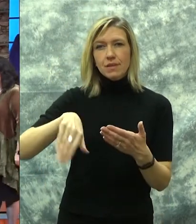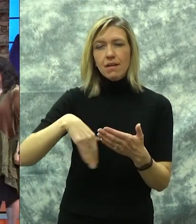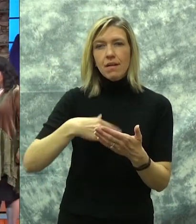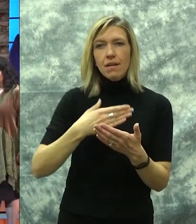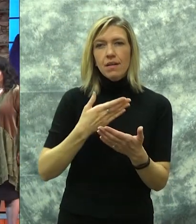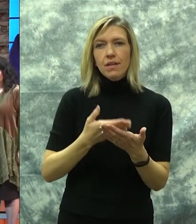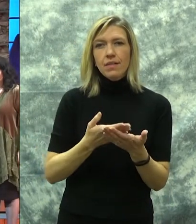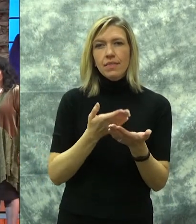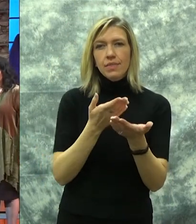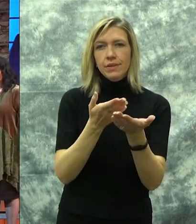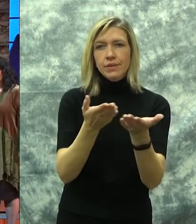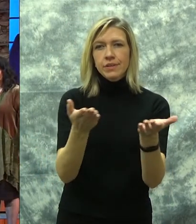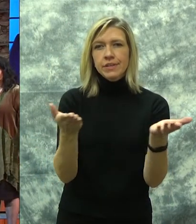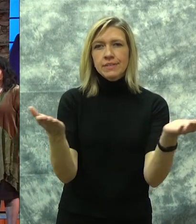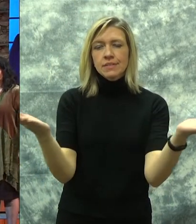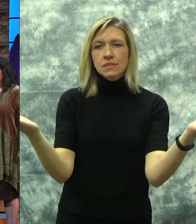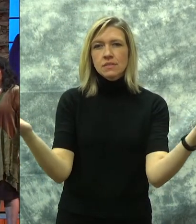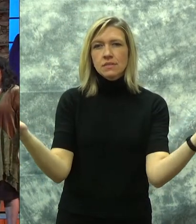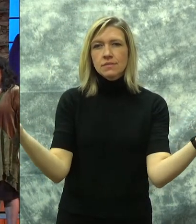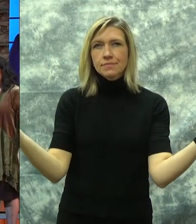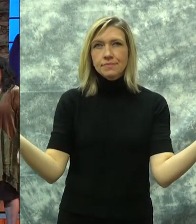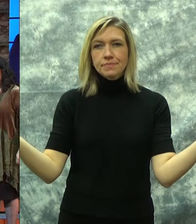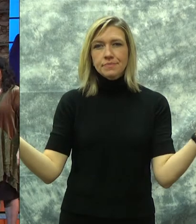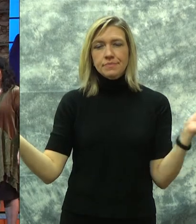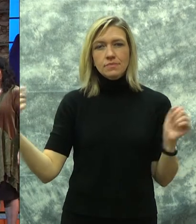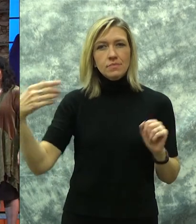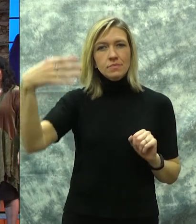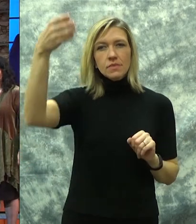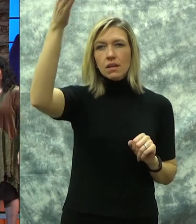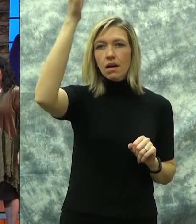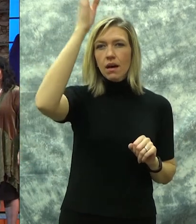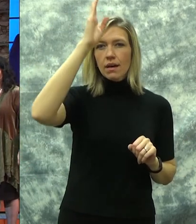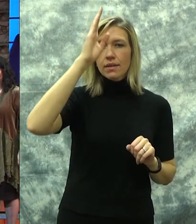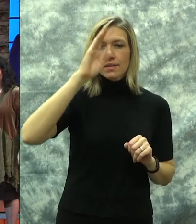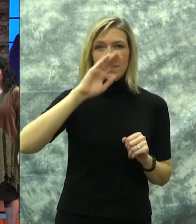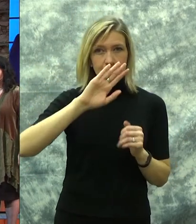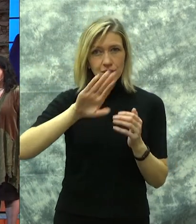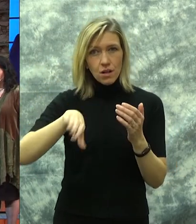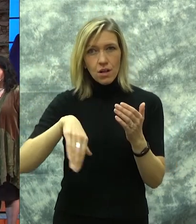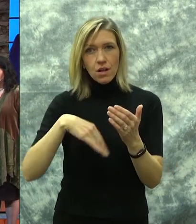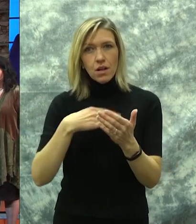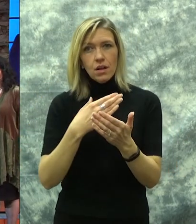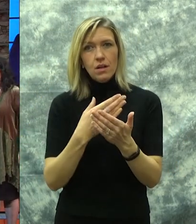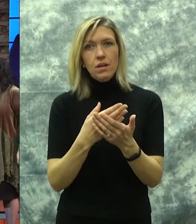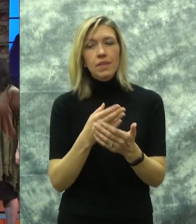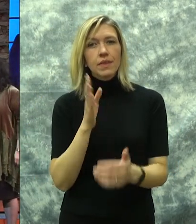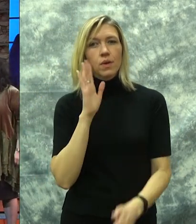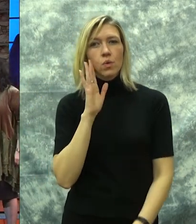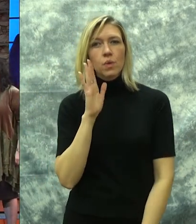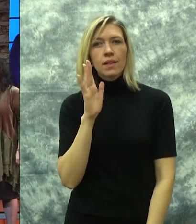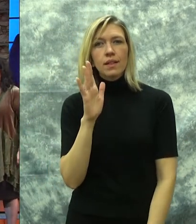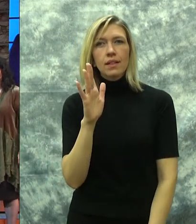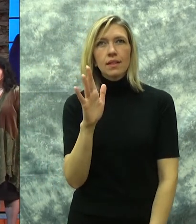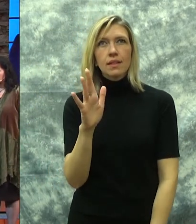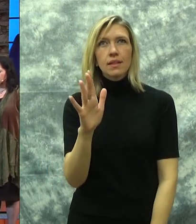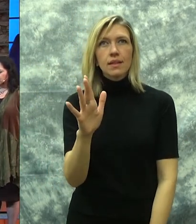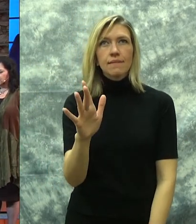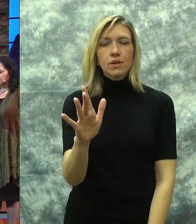there is. God is all there will ever be.